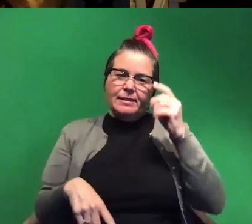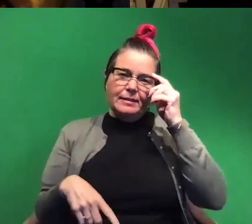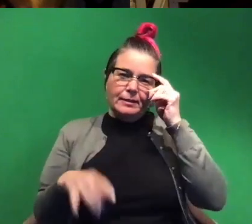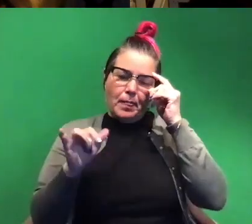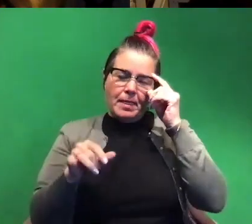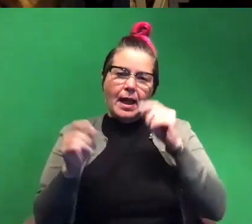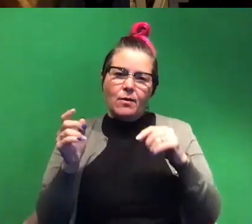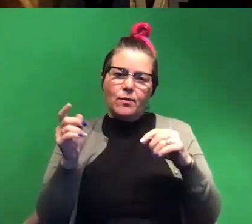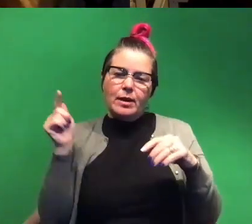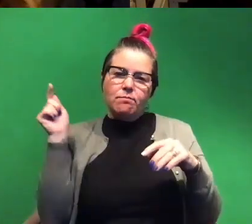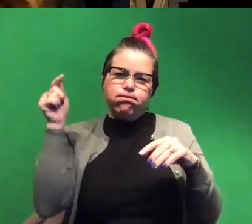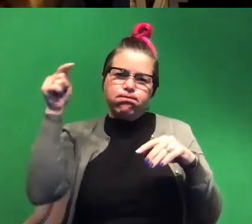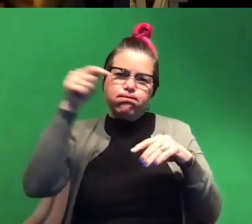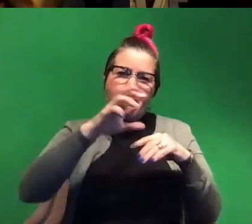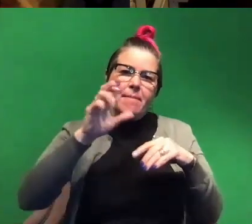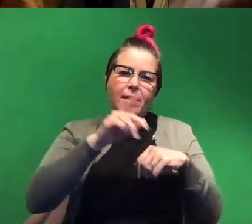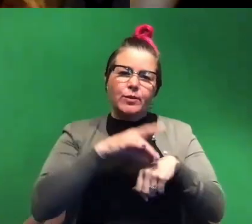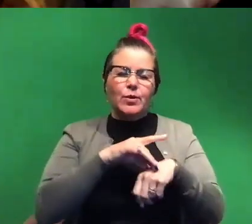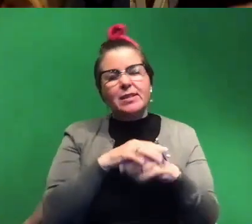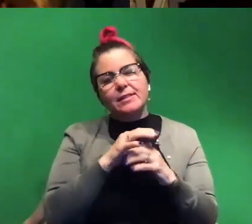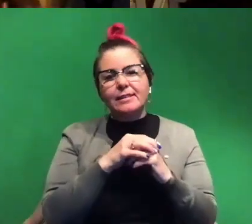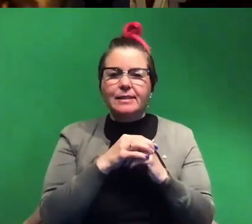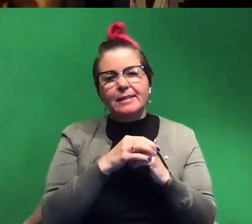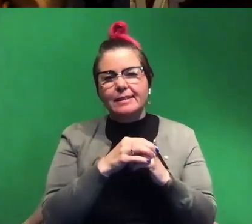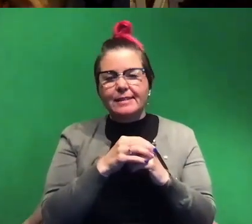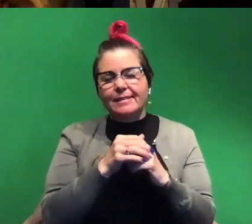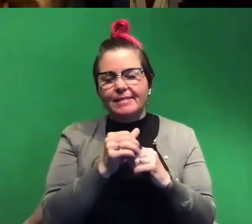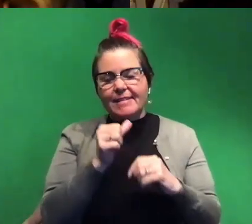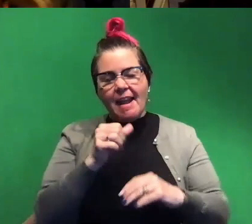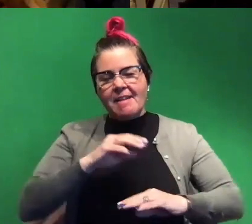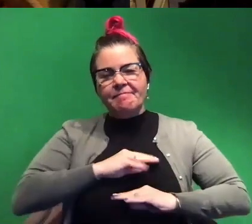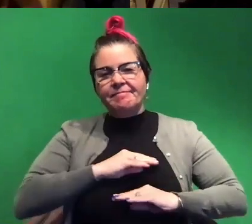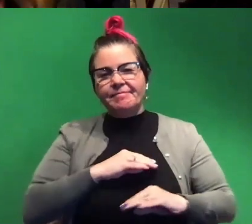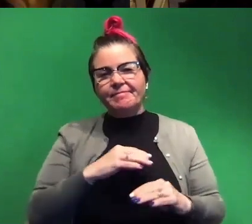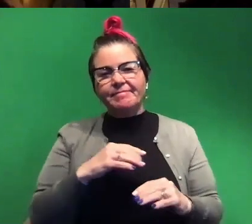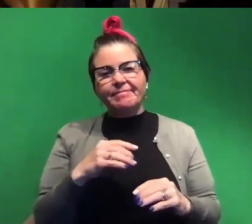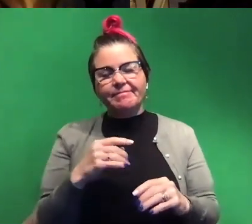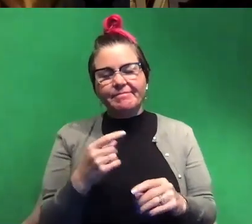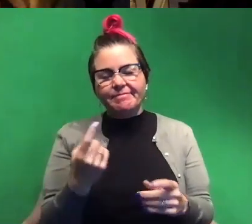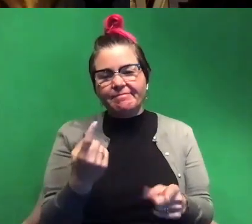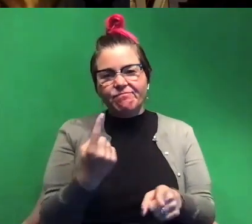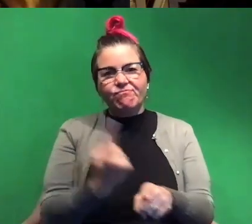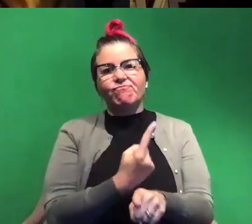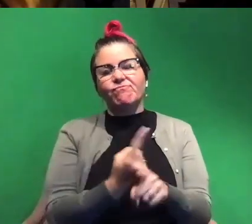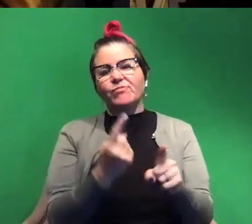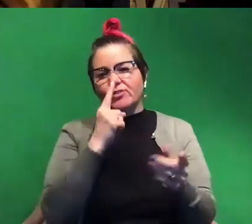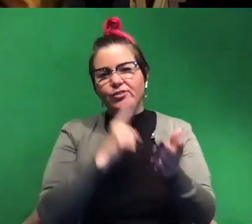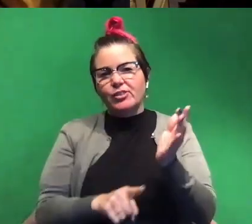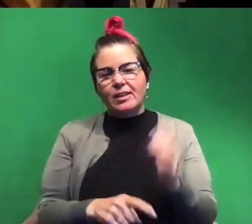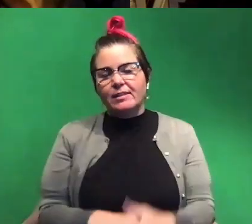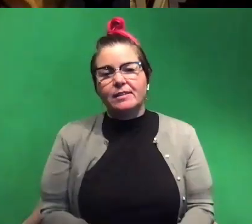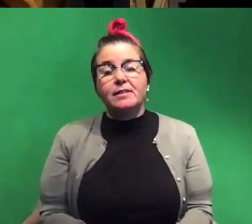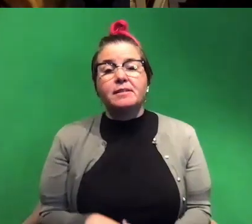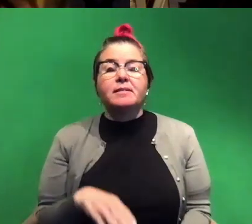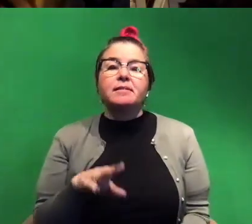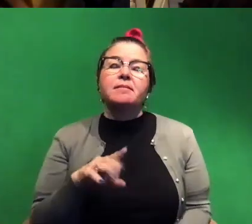re-entry gimmicks there would not pass a sanity check. But in terms of the fact that